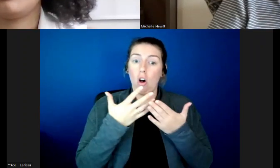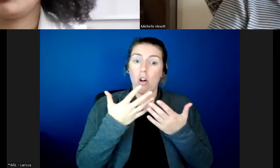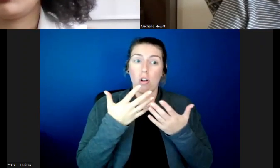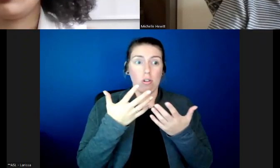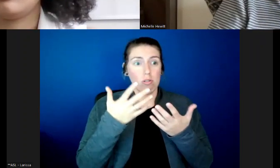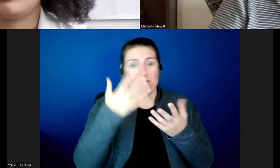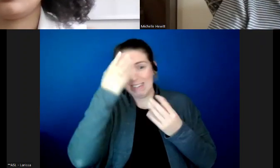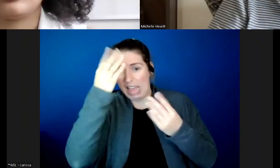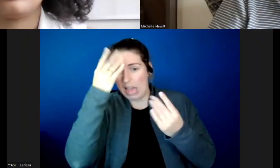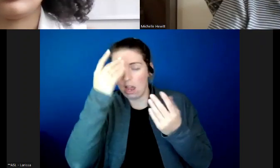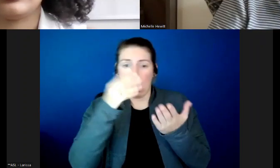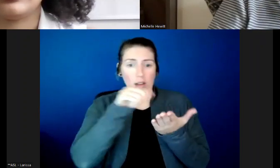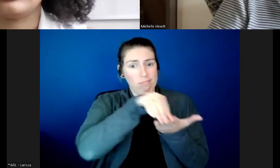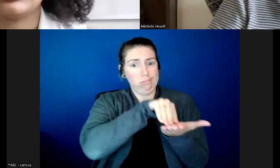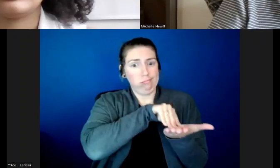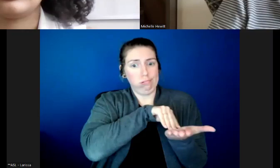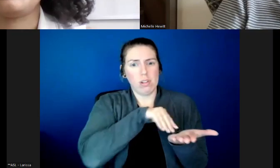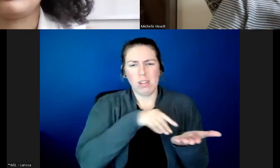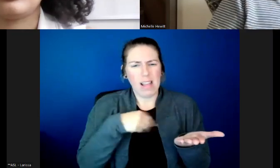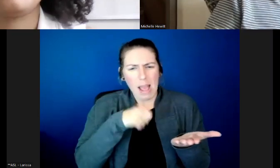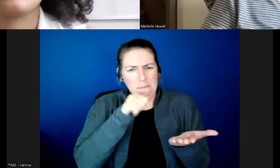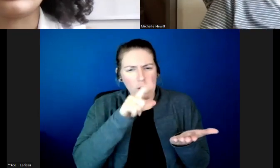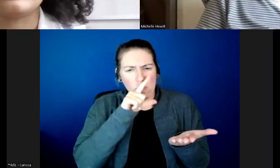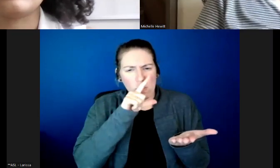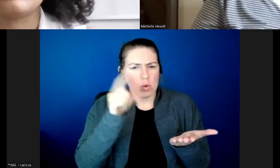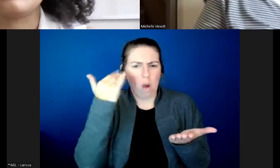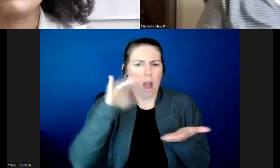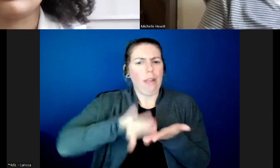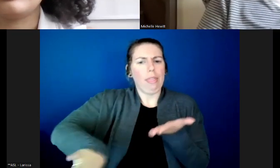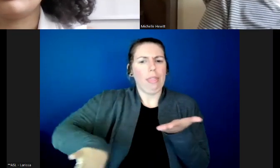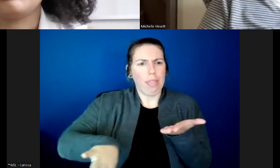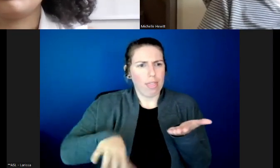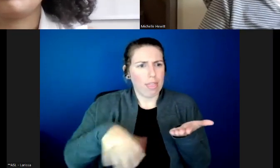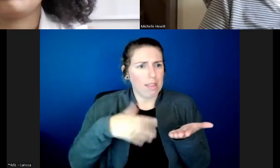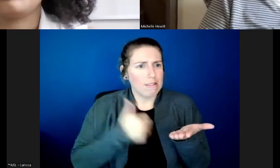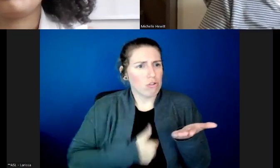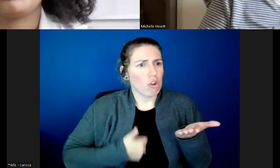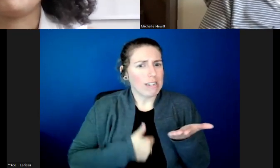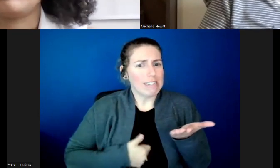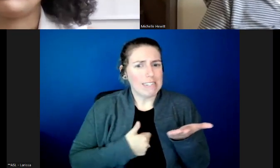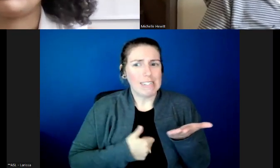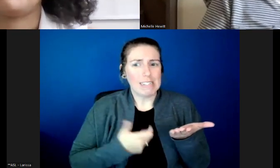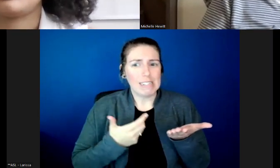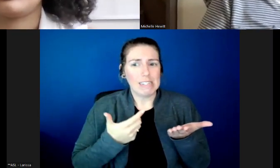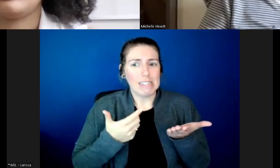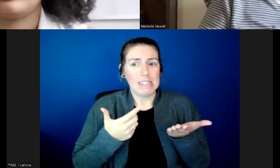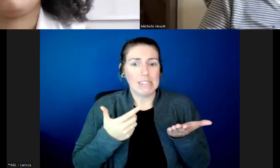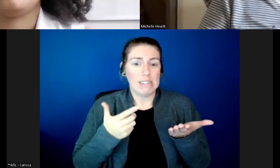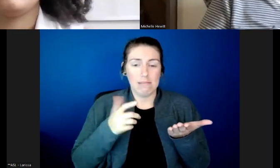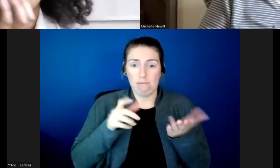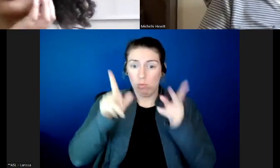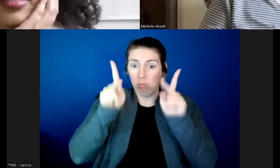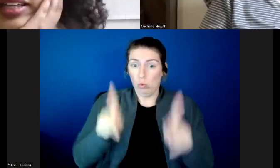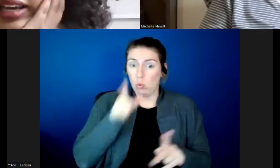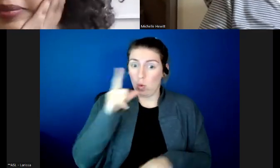know, Michelle, if you have anything to say to this, but I'm sorry to whoever asked this question.